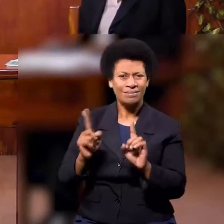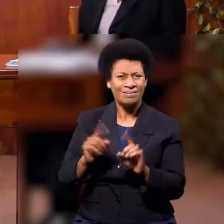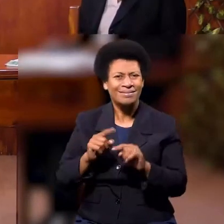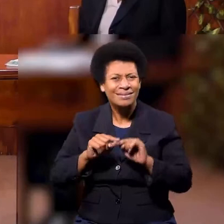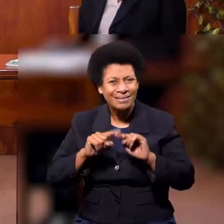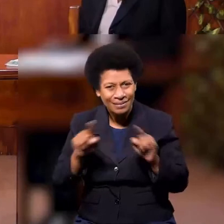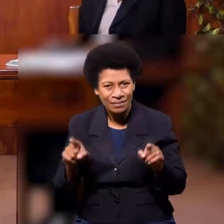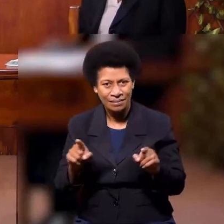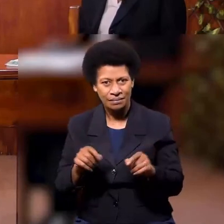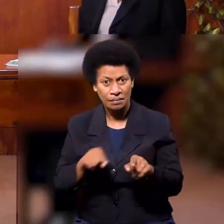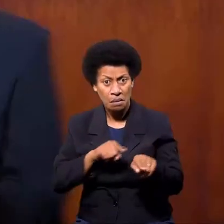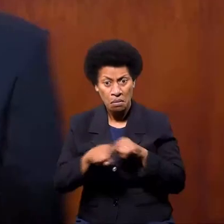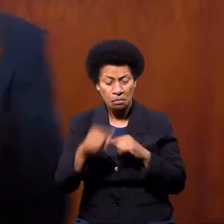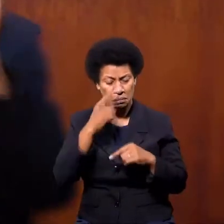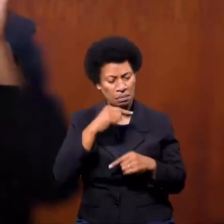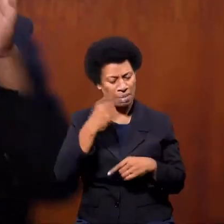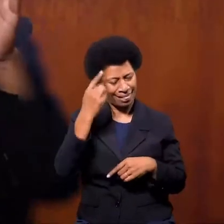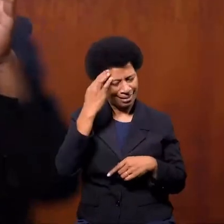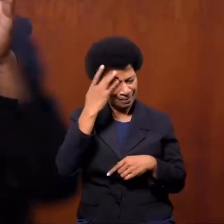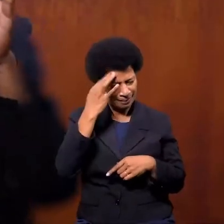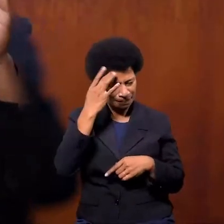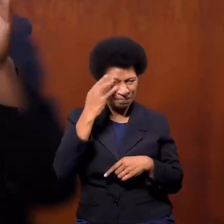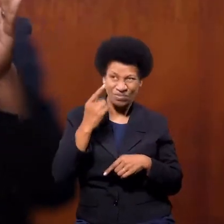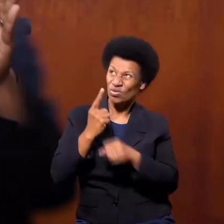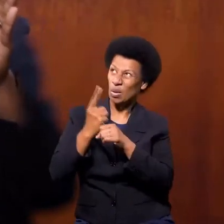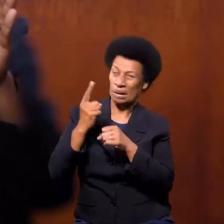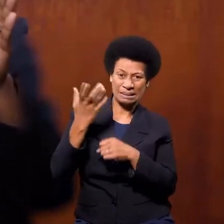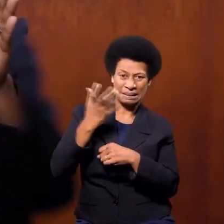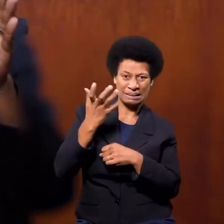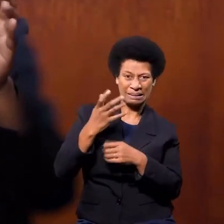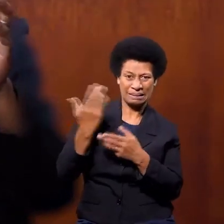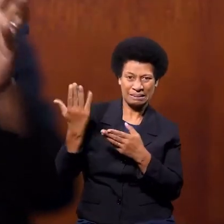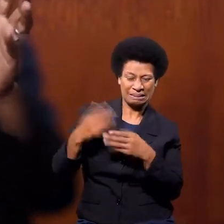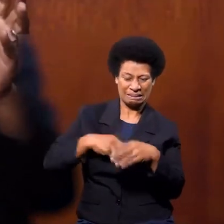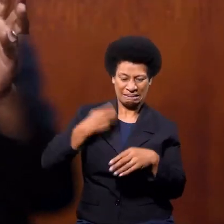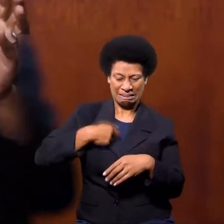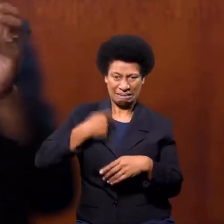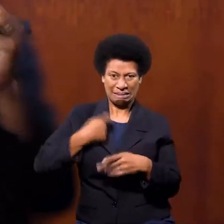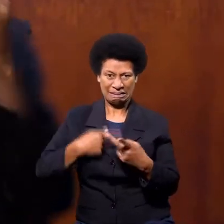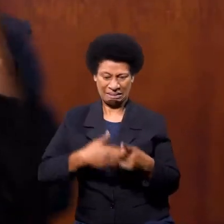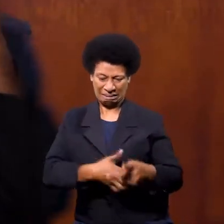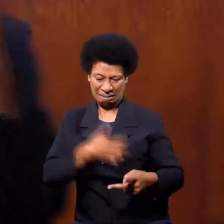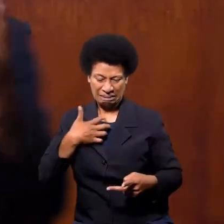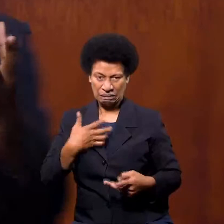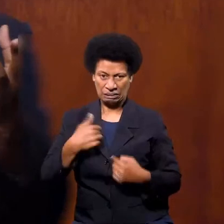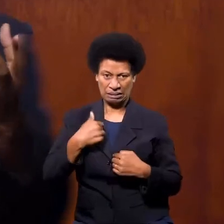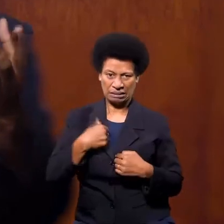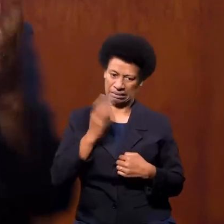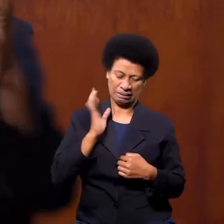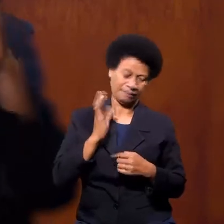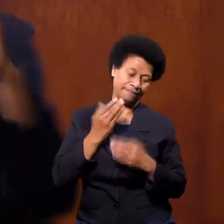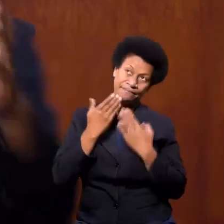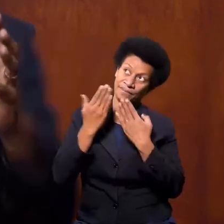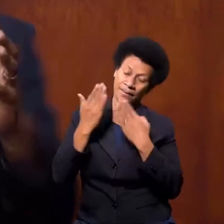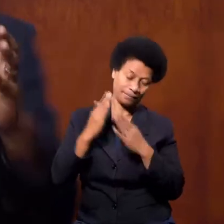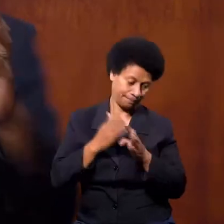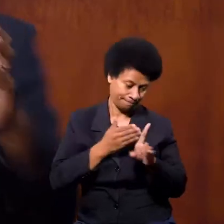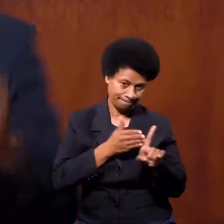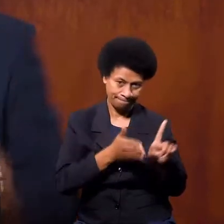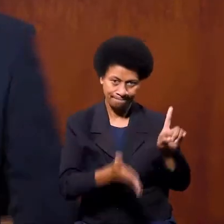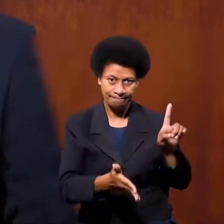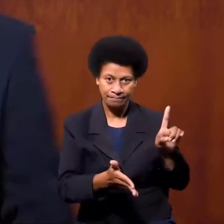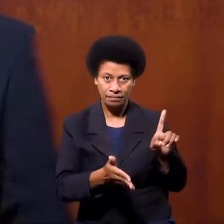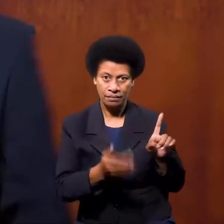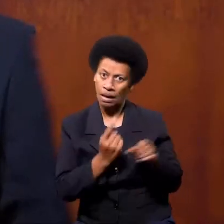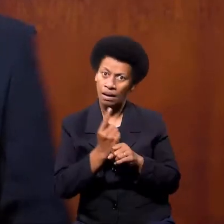are simply drawn away simply because they have their distorted view, the different view, and they did not see the God who